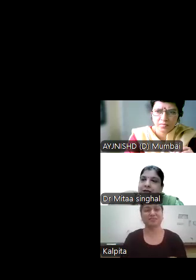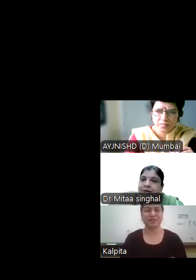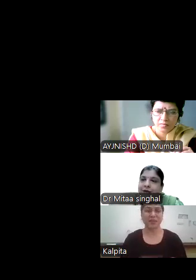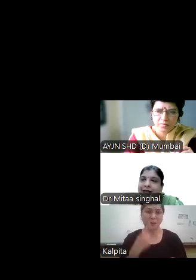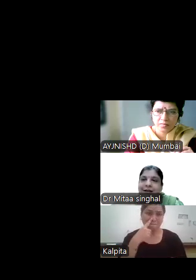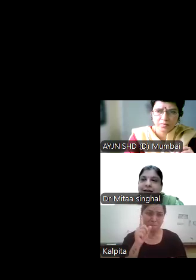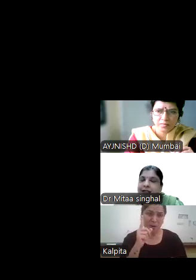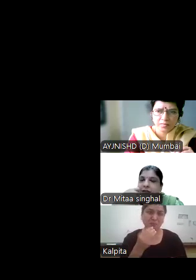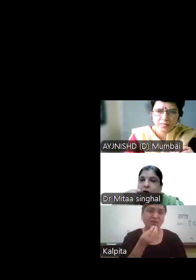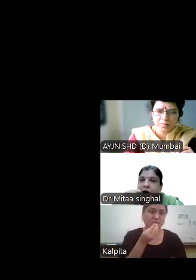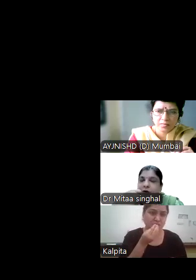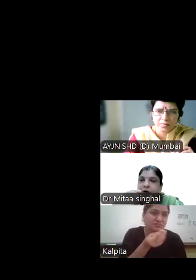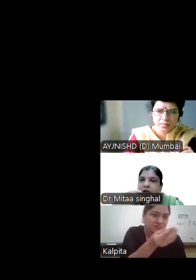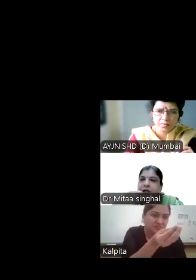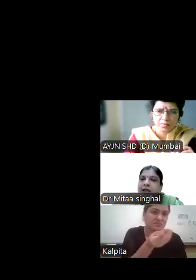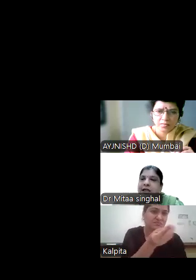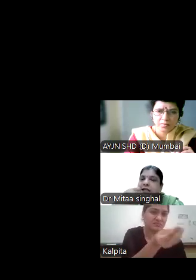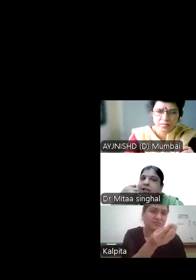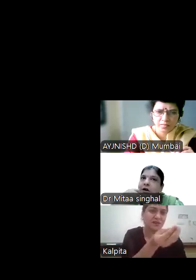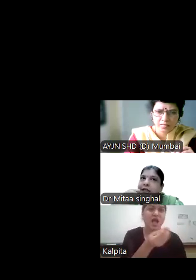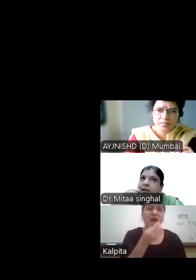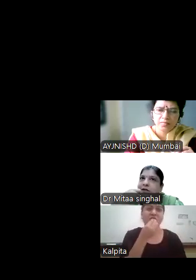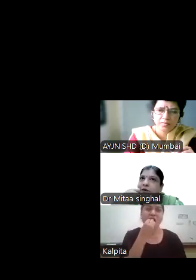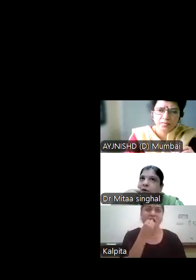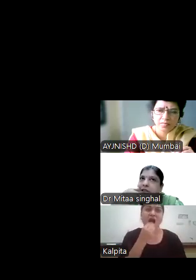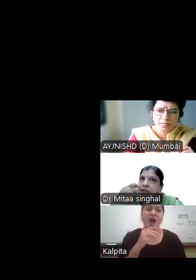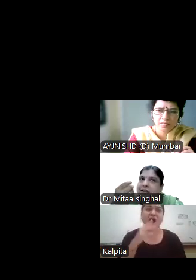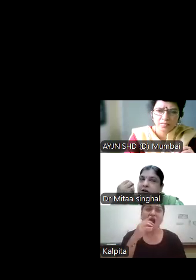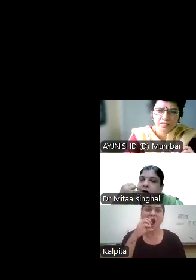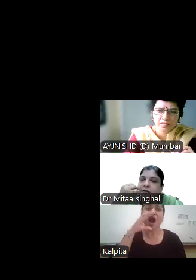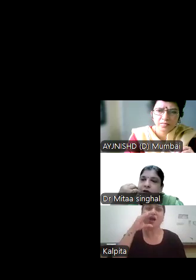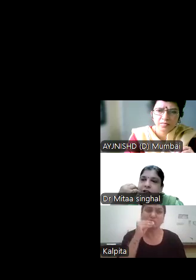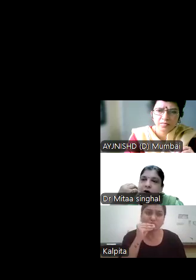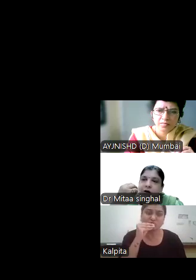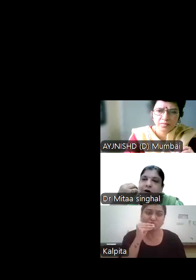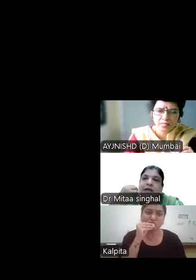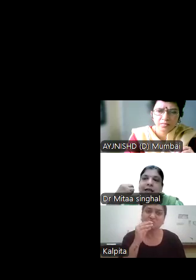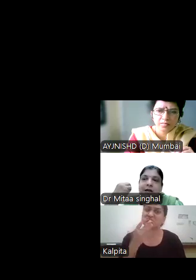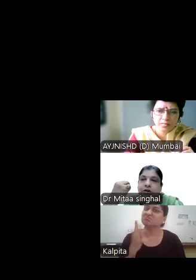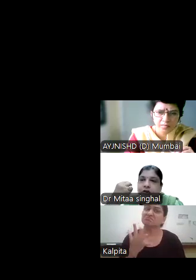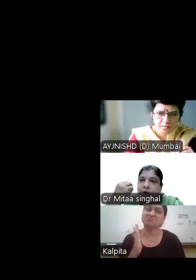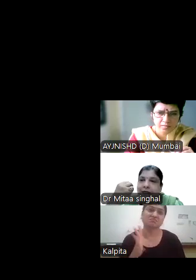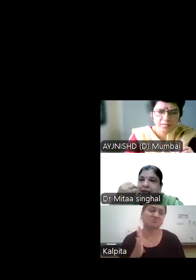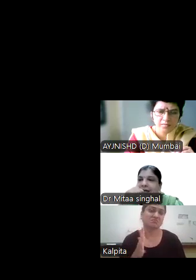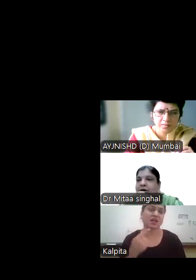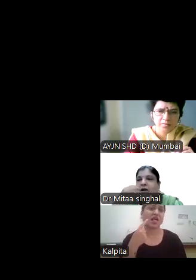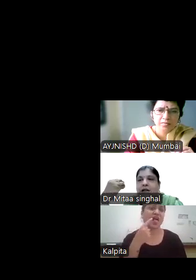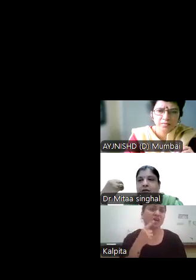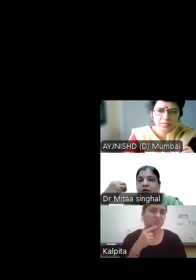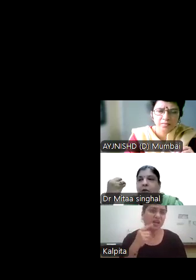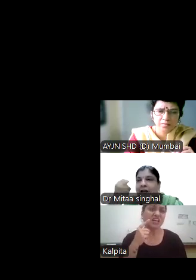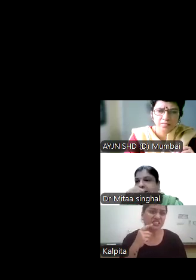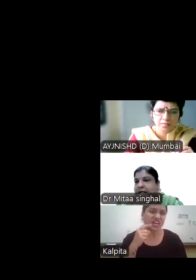feed him, there is drooling. There is no mouth closure. He does not take the food inside. Solid food does not go. He cannot chew it. He